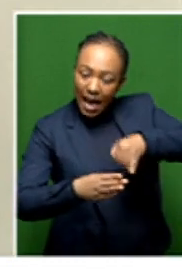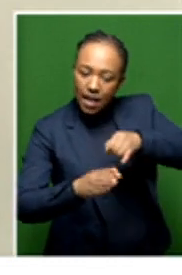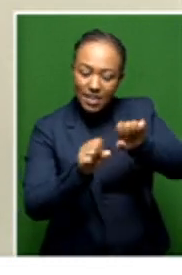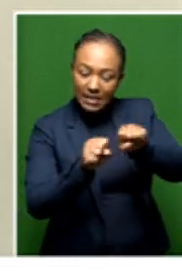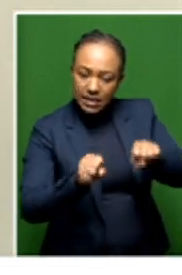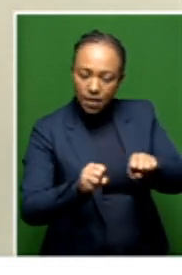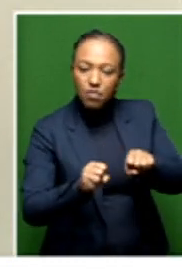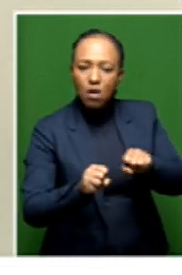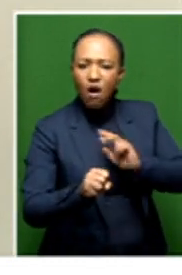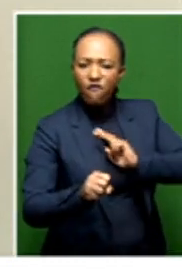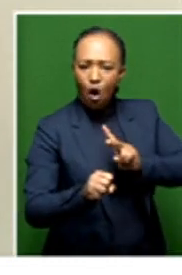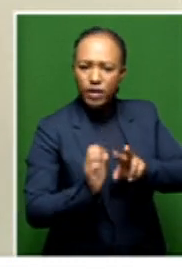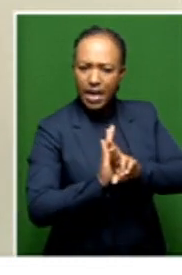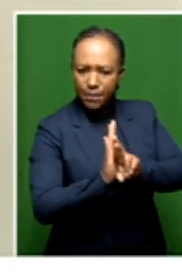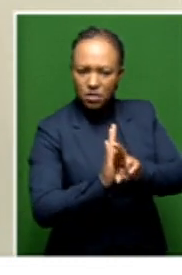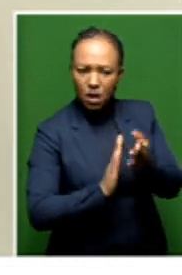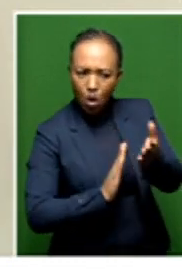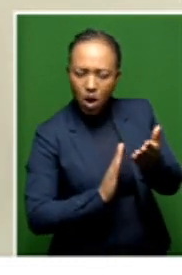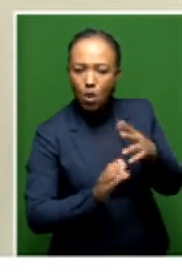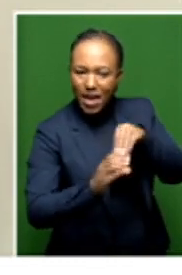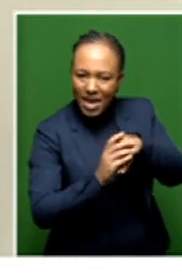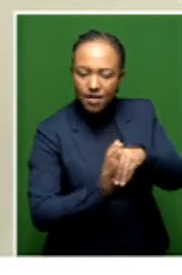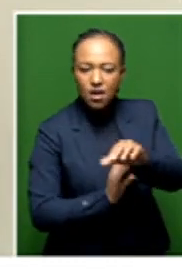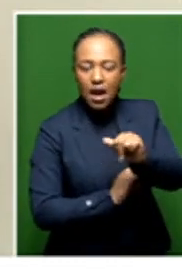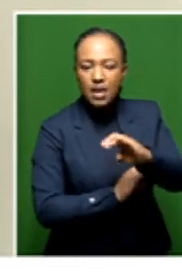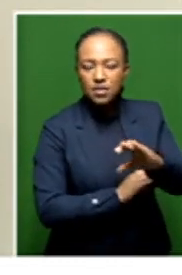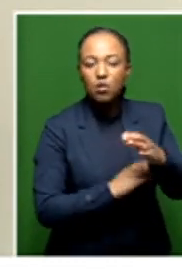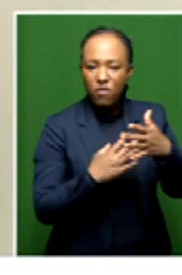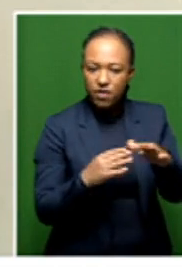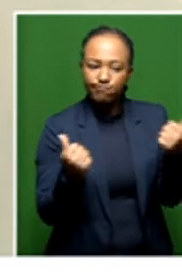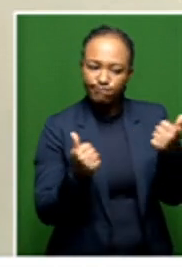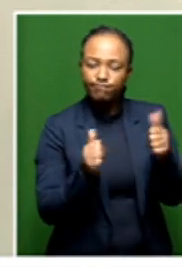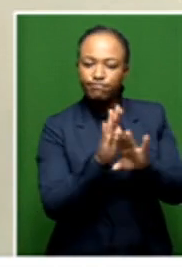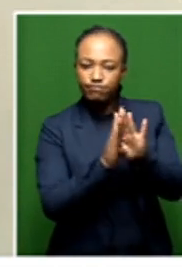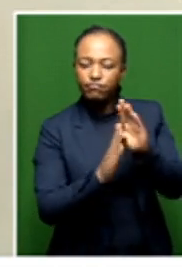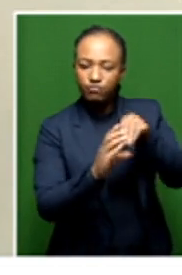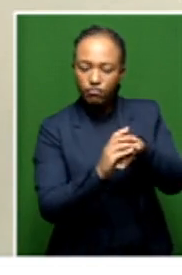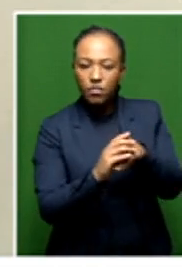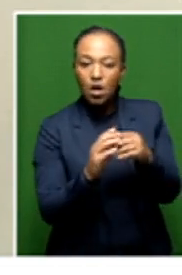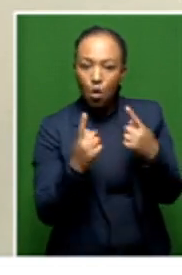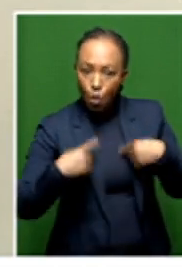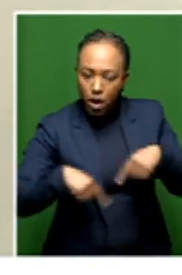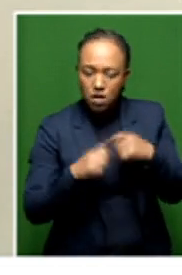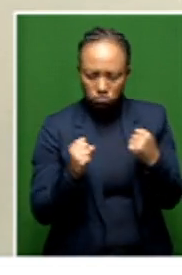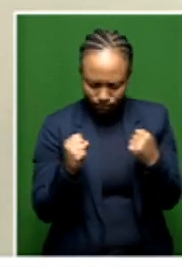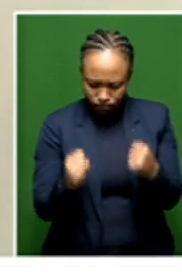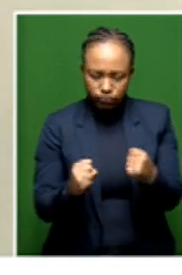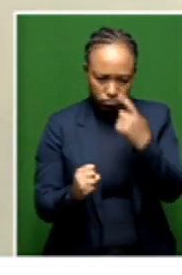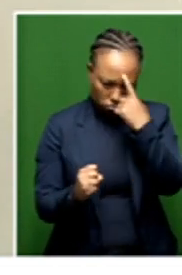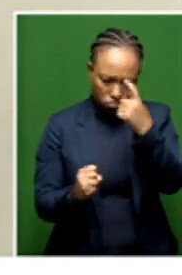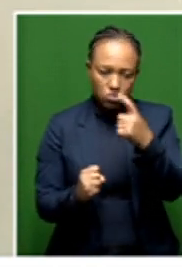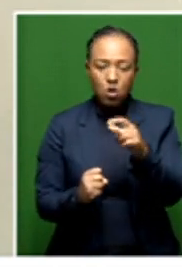system through the African National Congress as workers, which we have already advanced. And that is why we believe strongly that if the